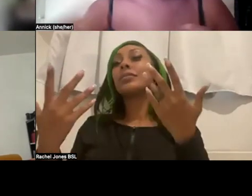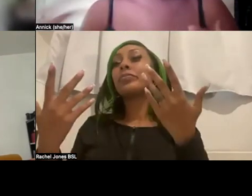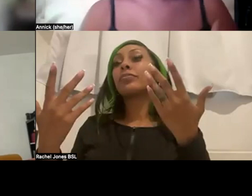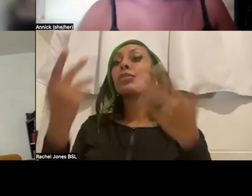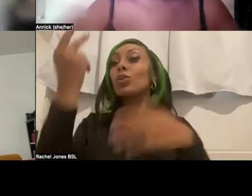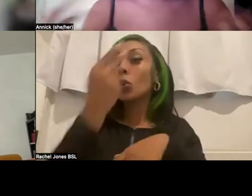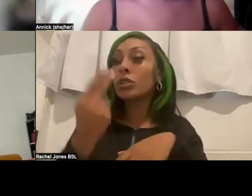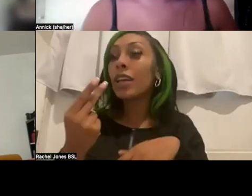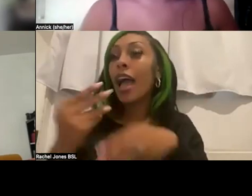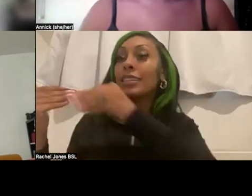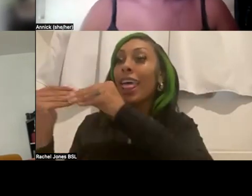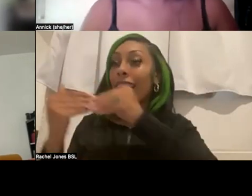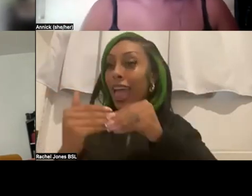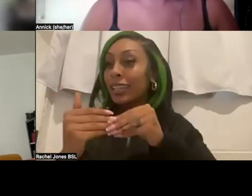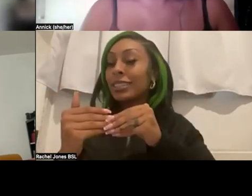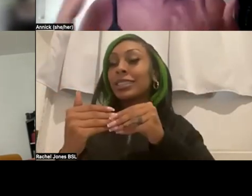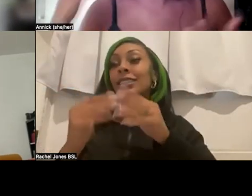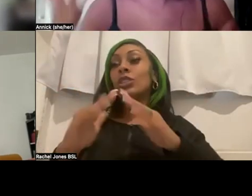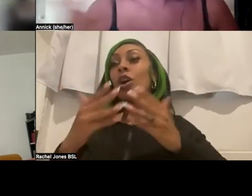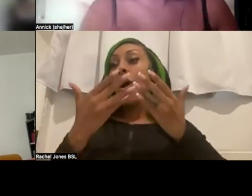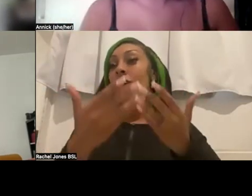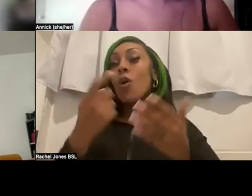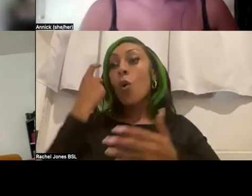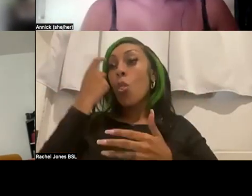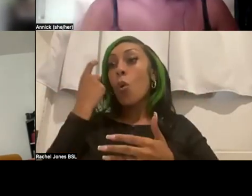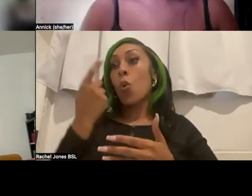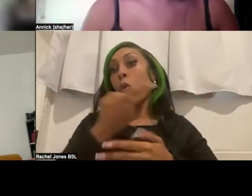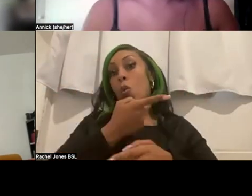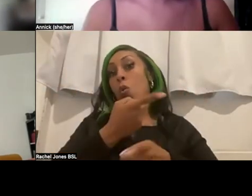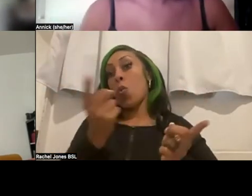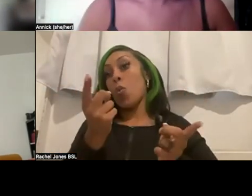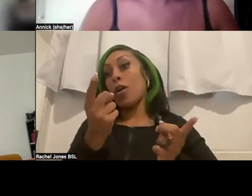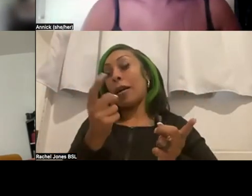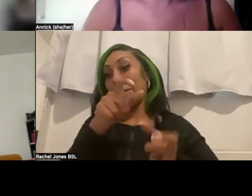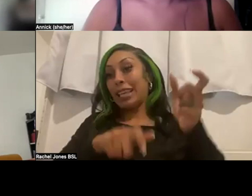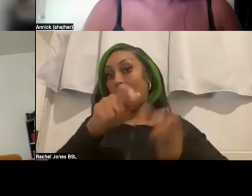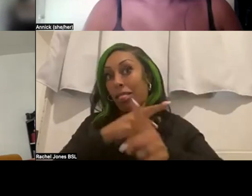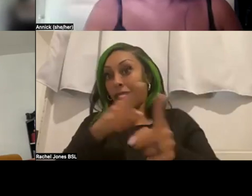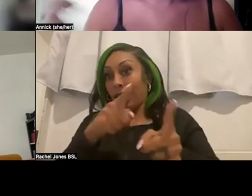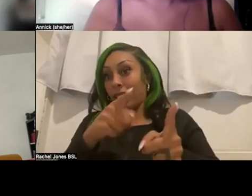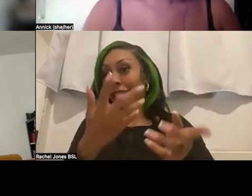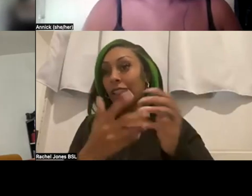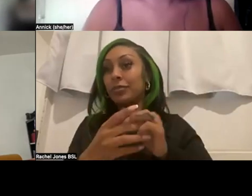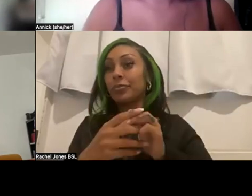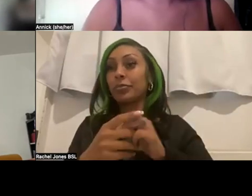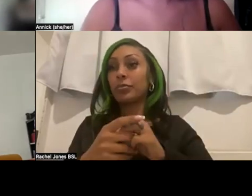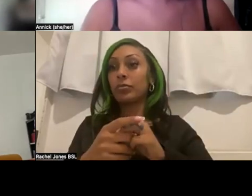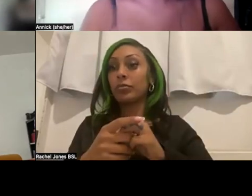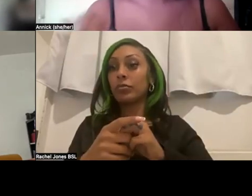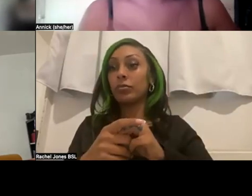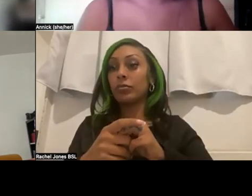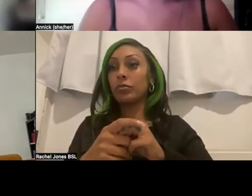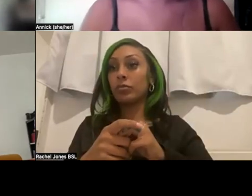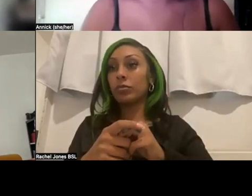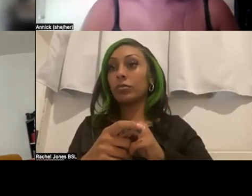designed and led and offered and thought through by the people that it's about. And I'm just going to say a word about how we did it in